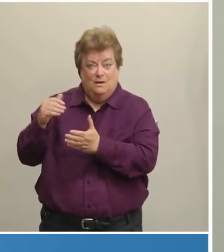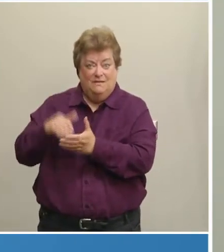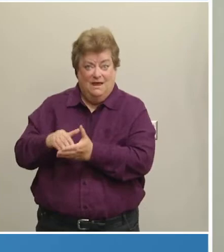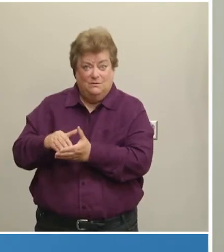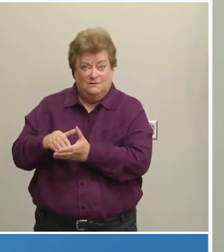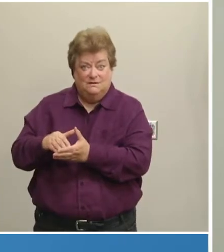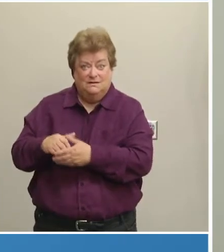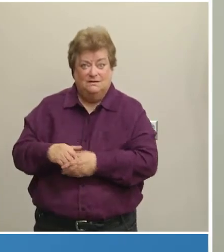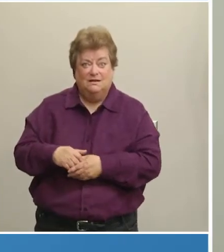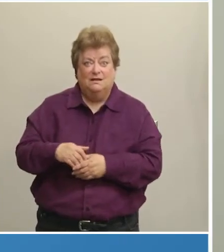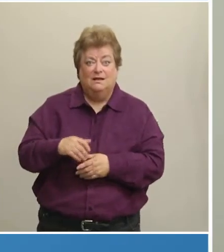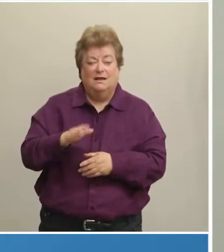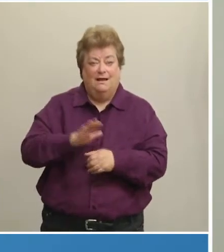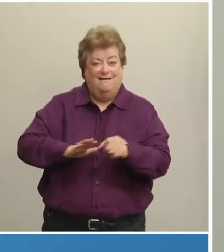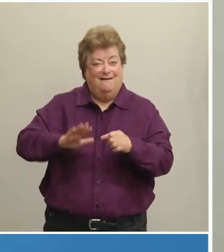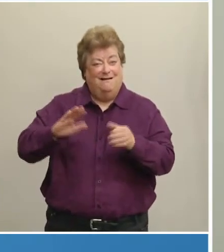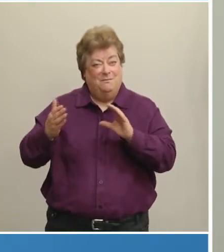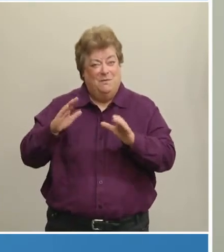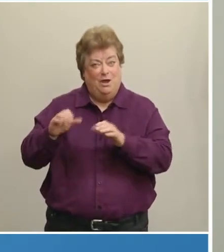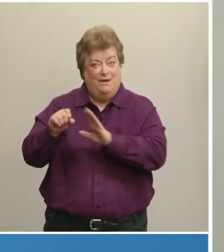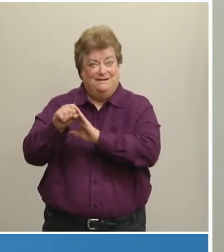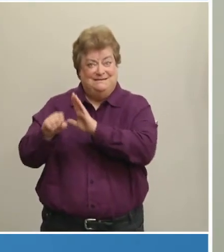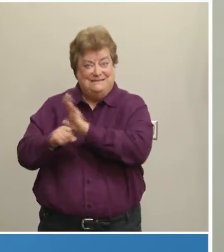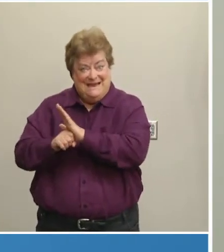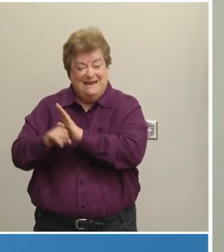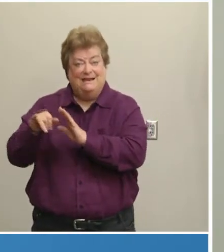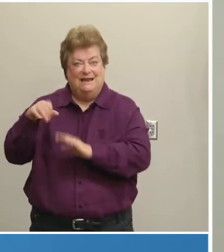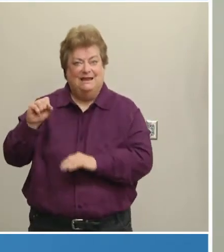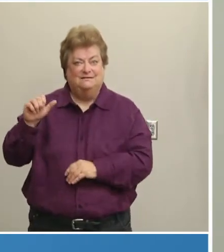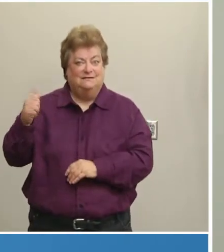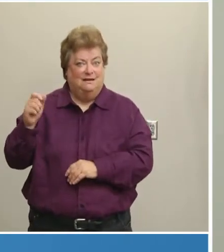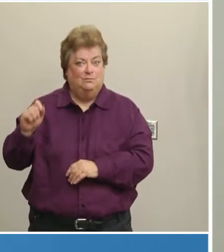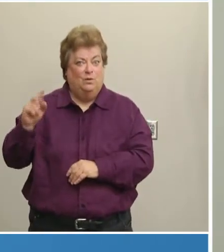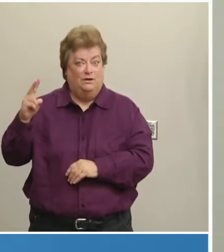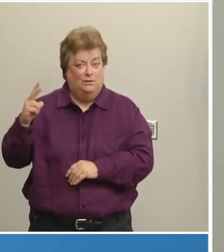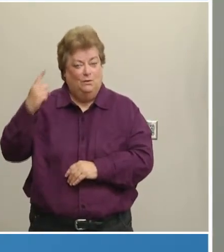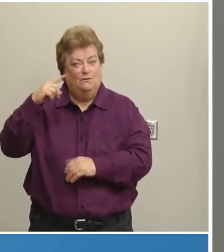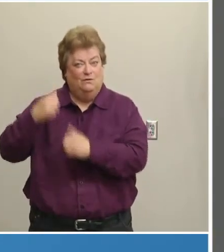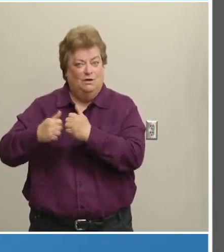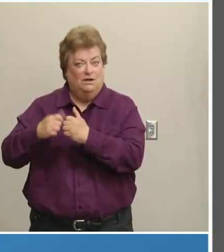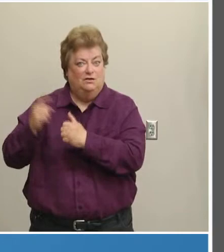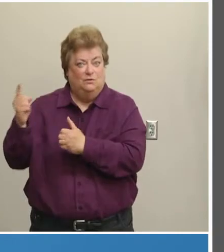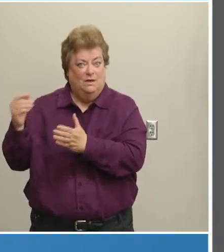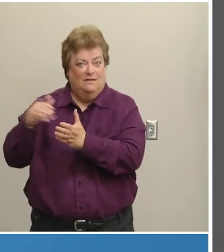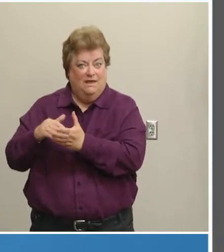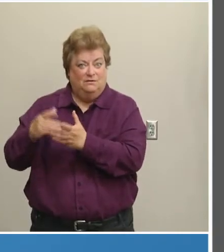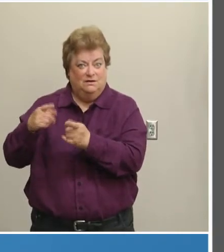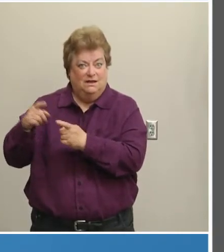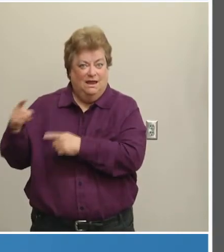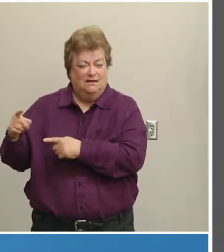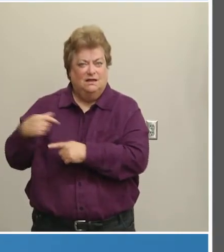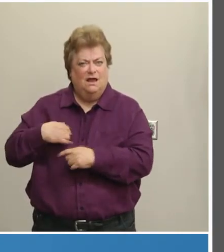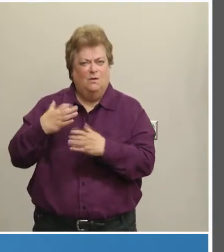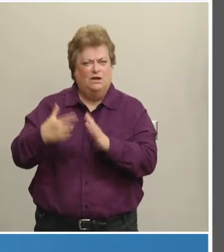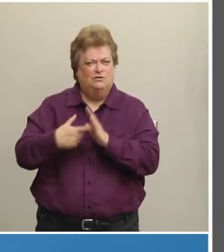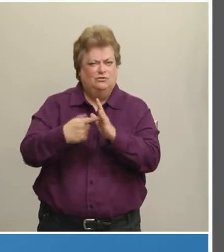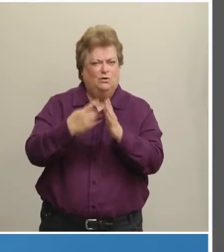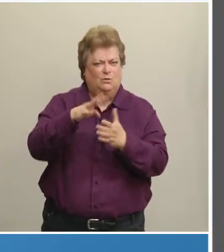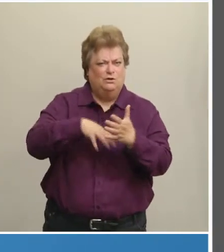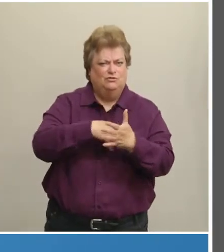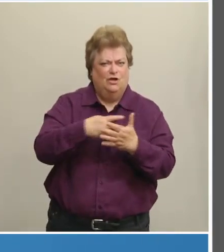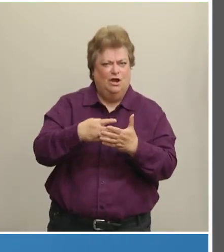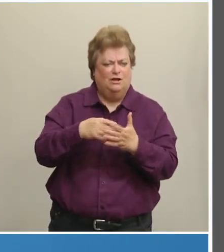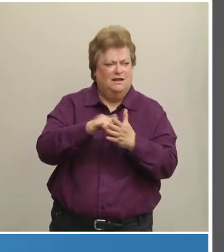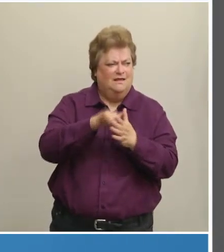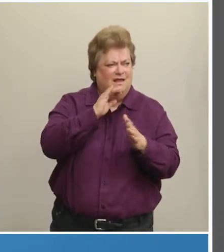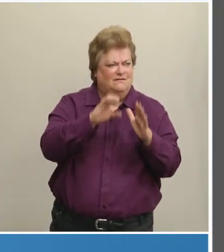comparison, the state's fatality rate overall is 10.2 deaths per 1,000 cases. I want to show you a chart now. This is a